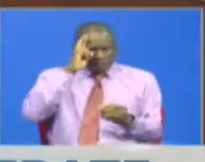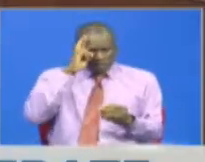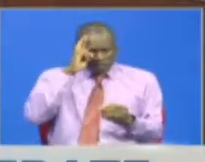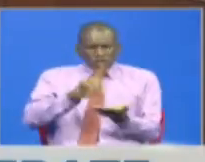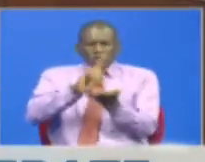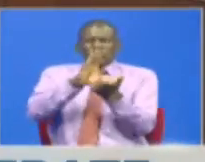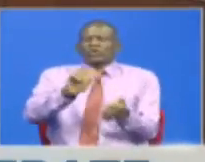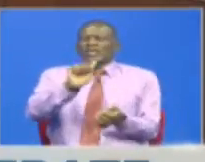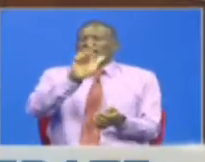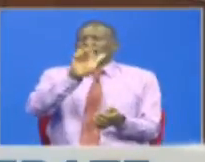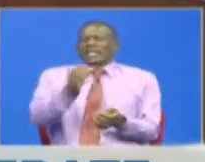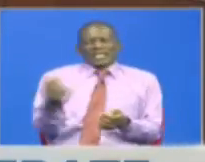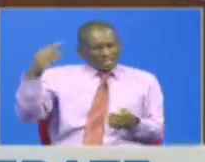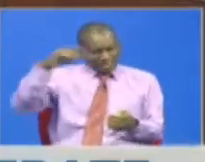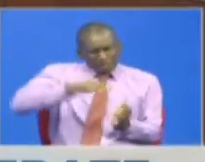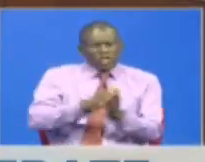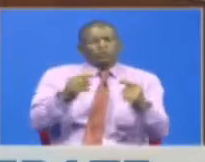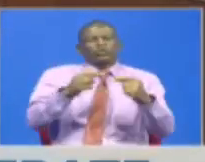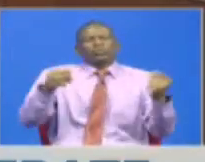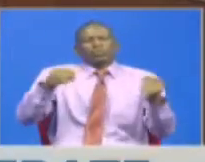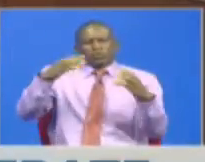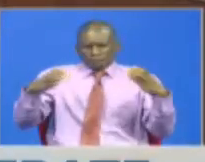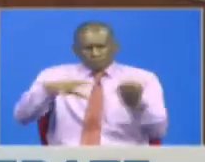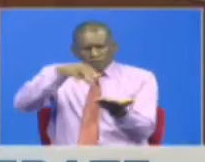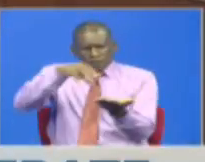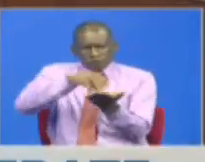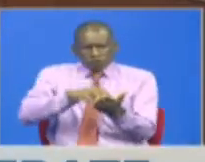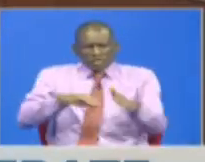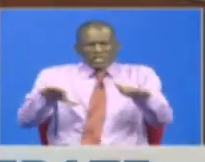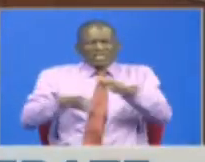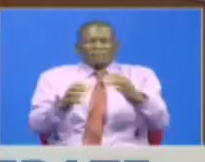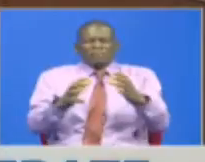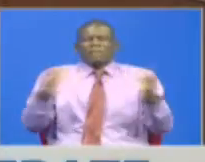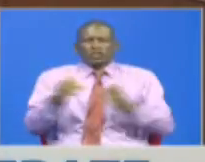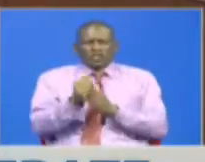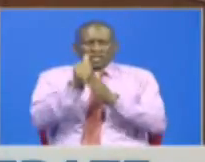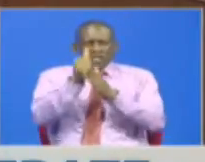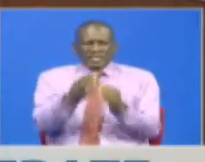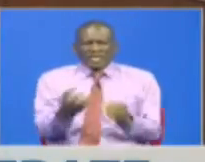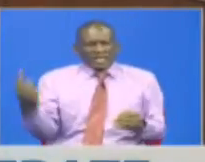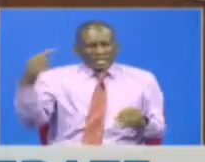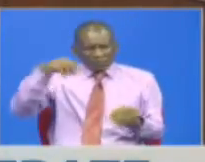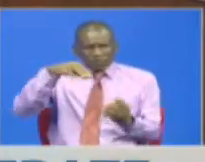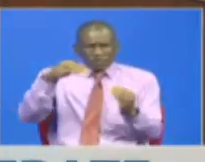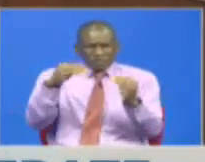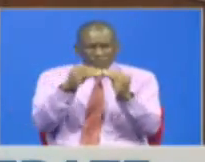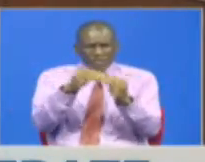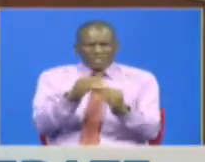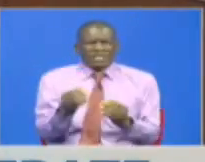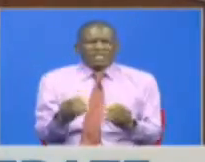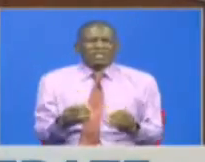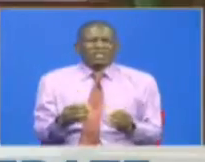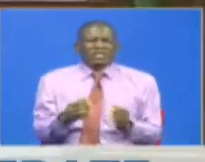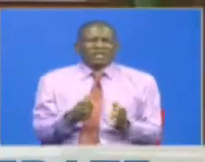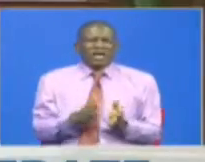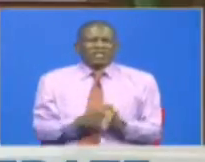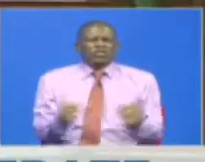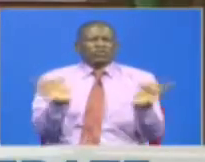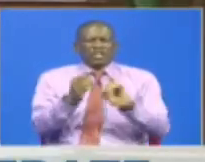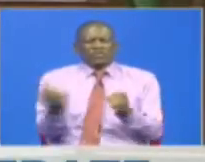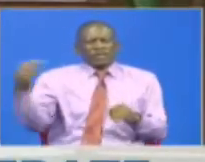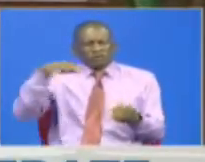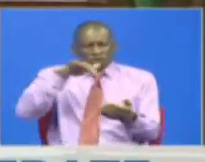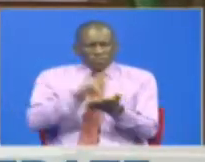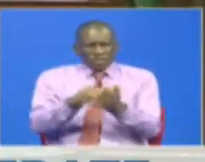the party position. Deputy Majority Leader attended. You did not attend that meeting.